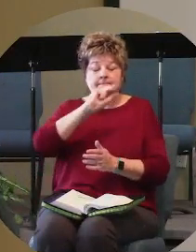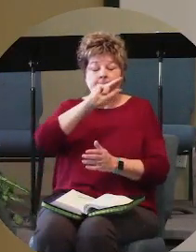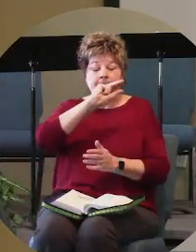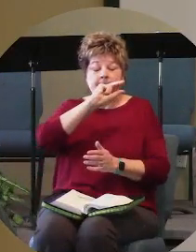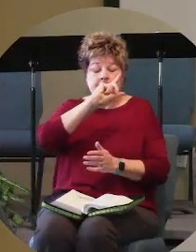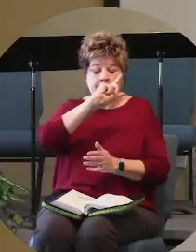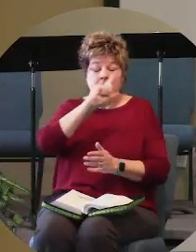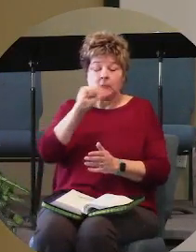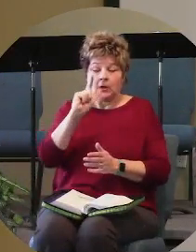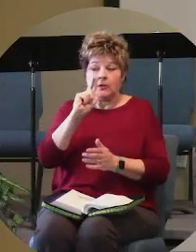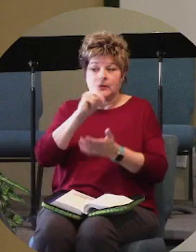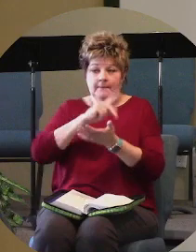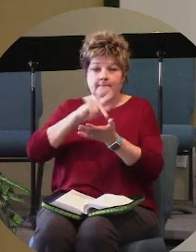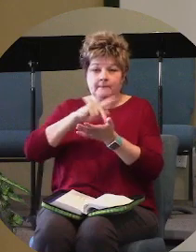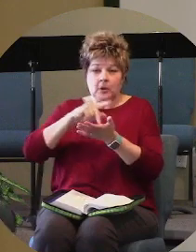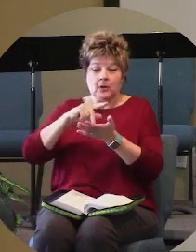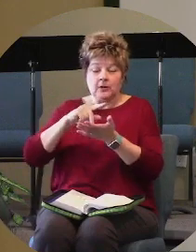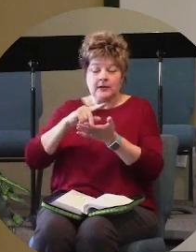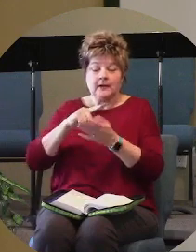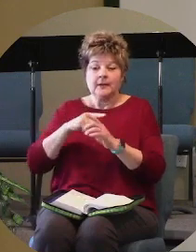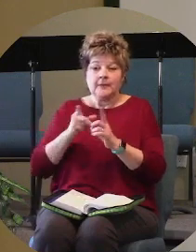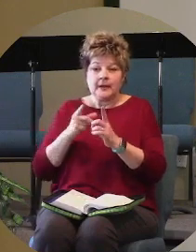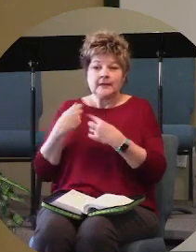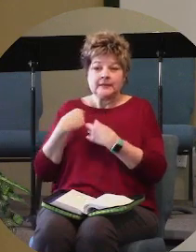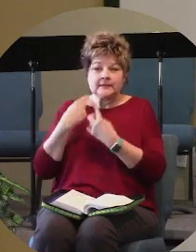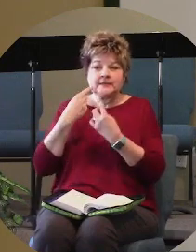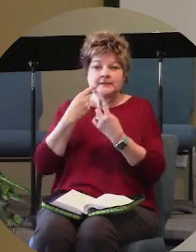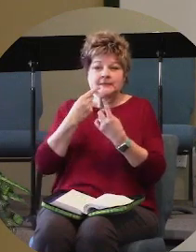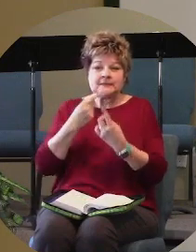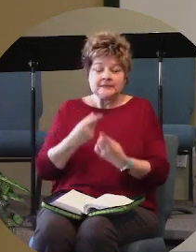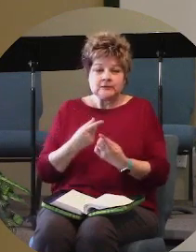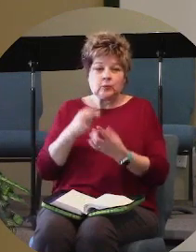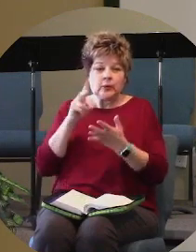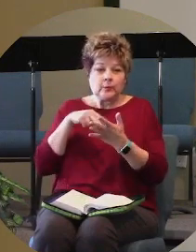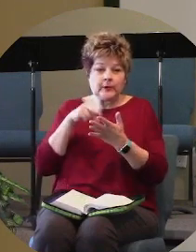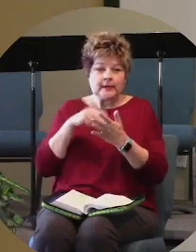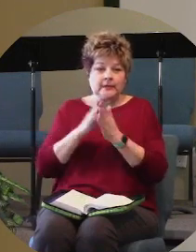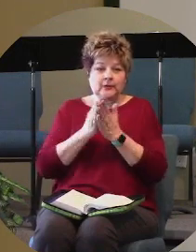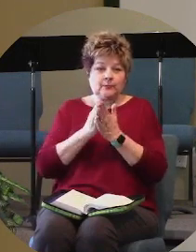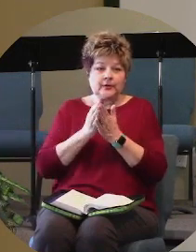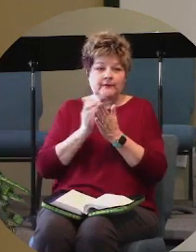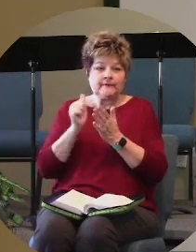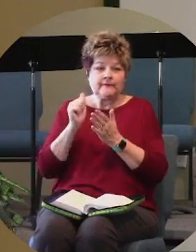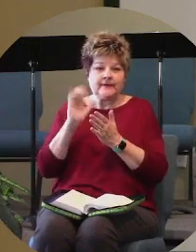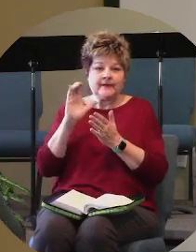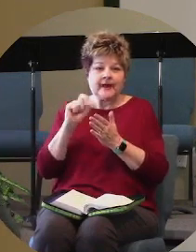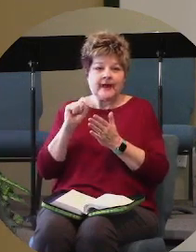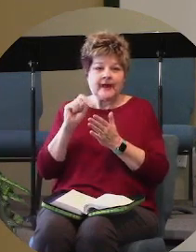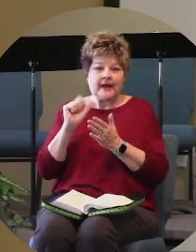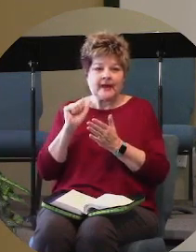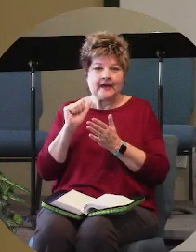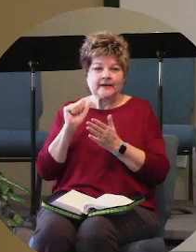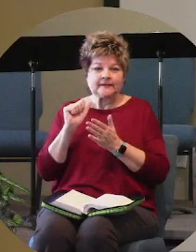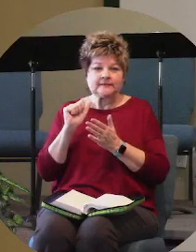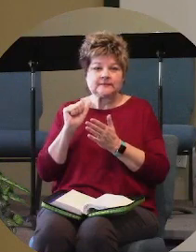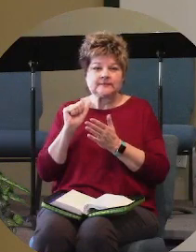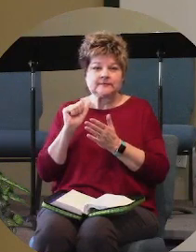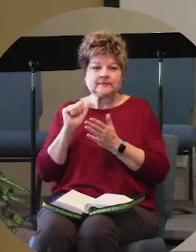Peter. But since we're looking at the book of Acts, I've kind of fallen in love with the